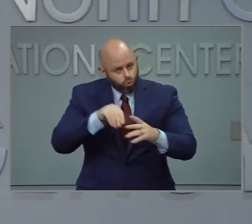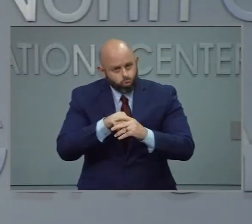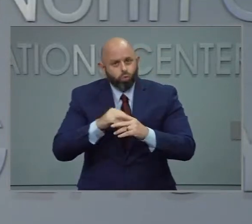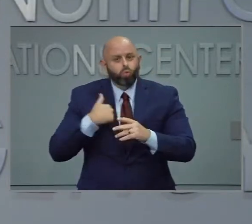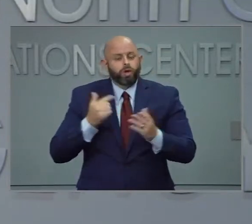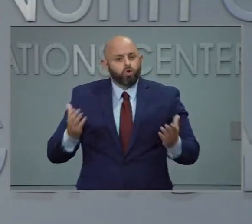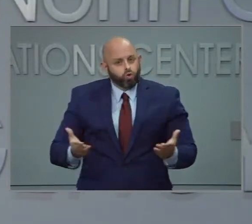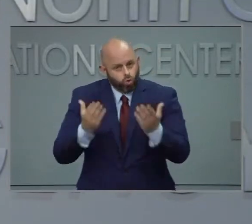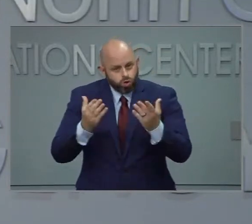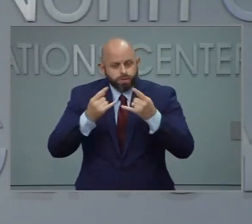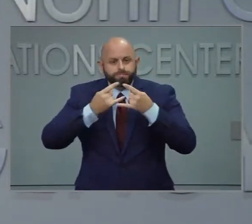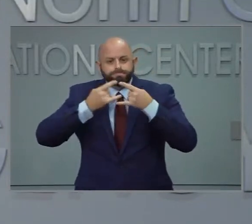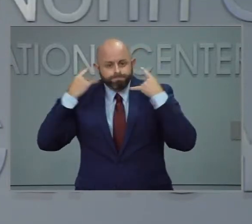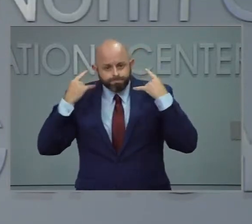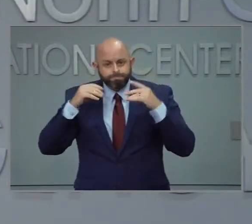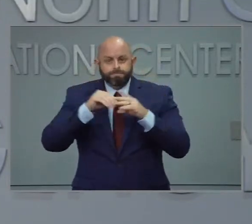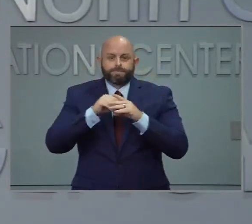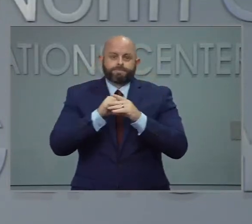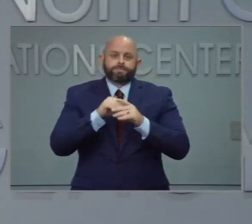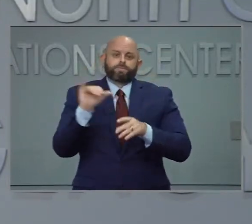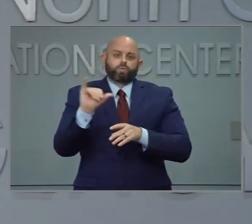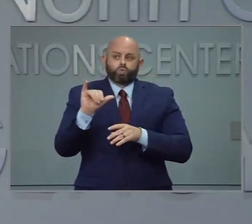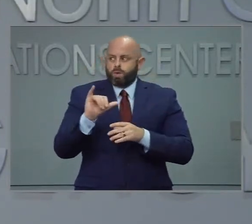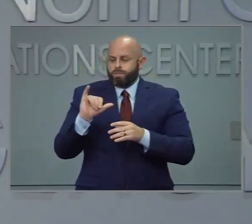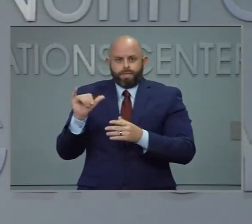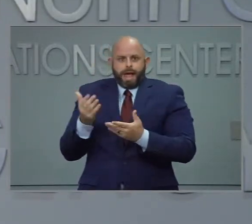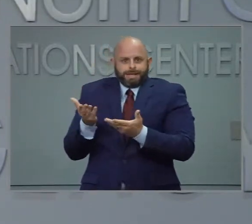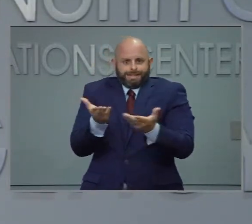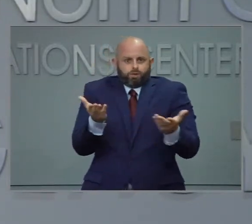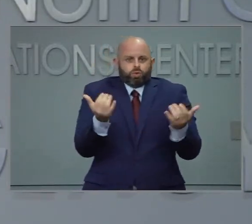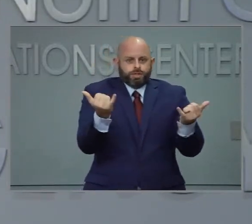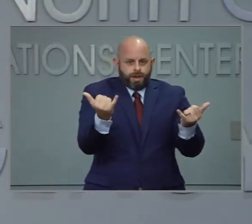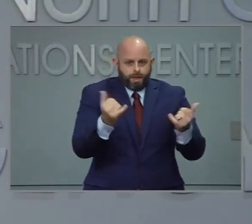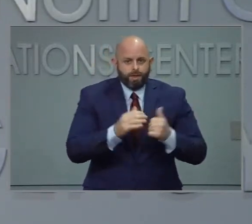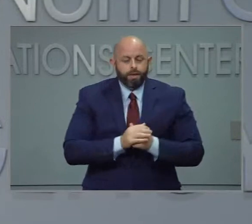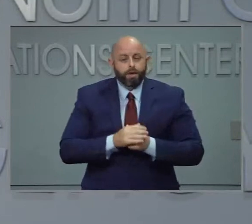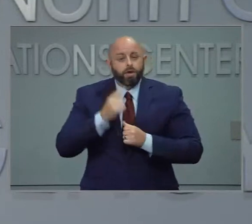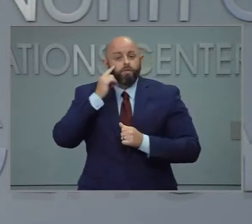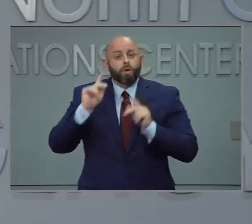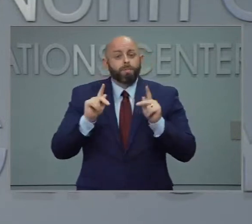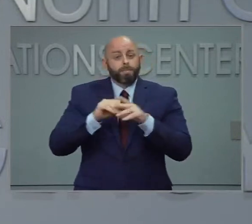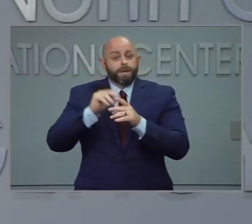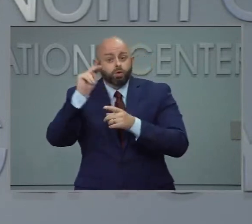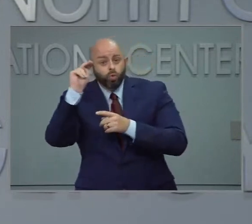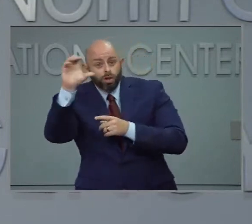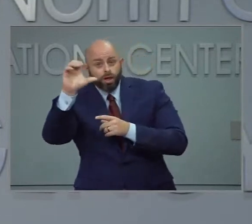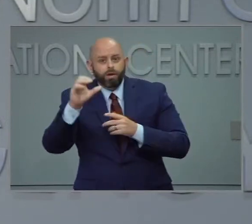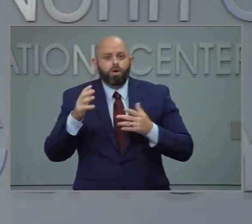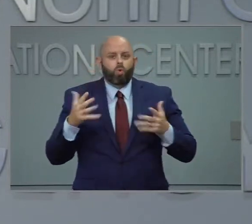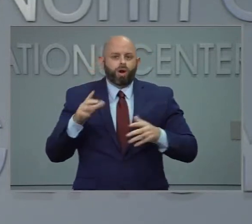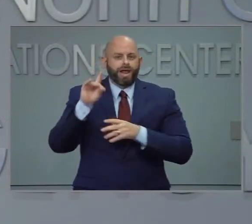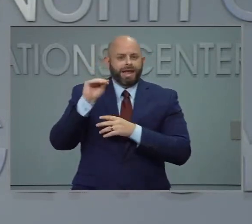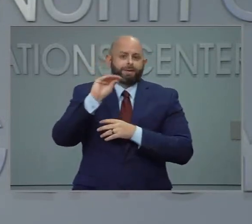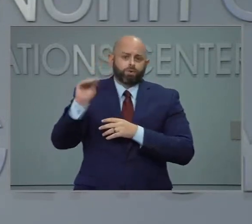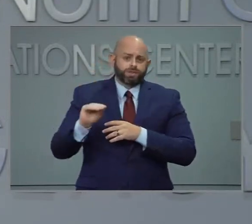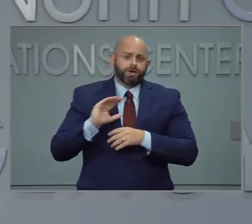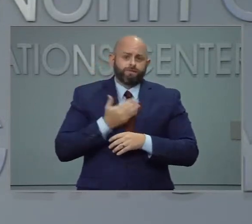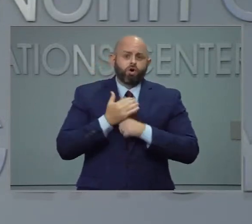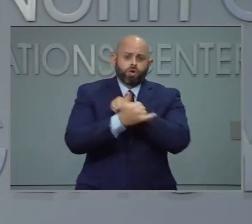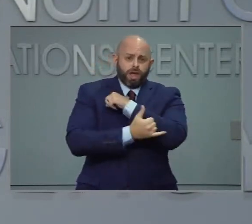public indoor settings like we are today. And for North Carolina, that's already 80% of our